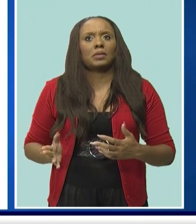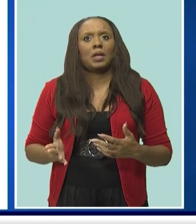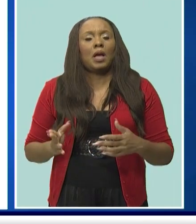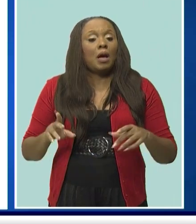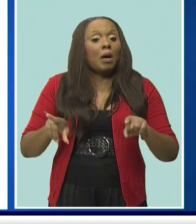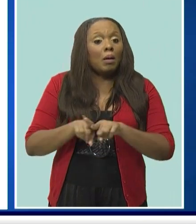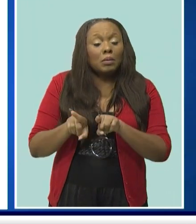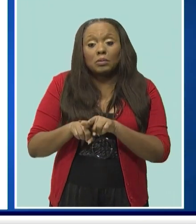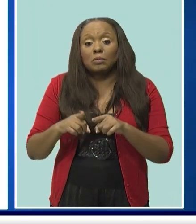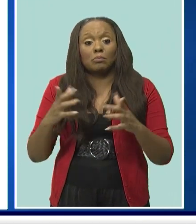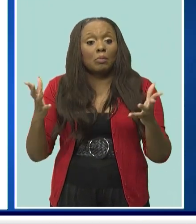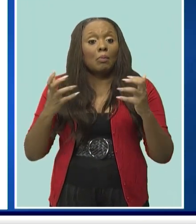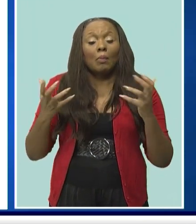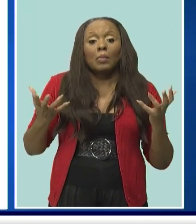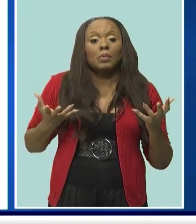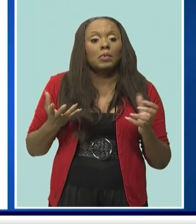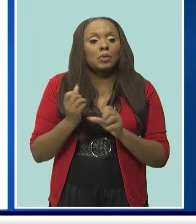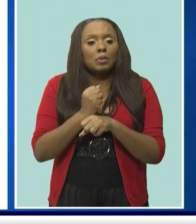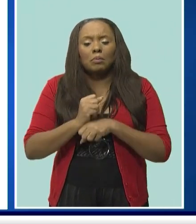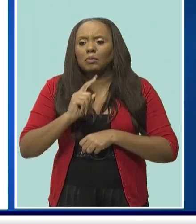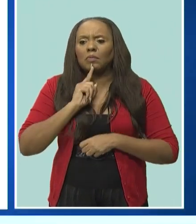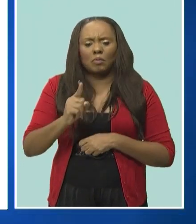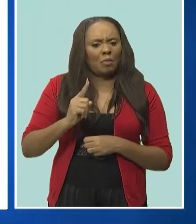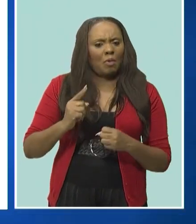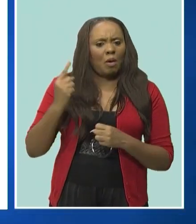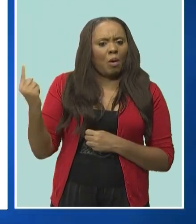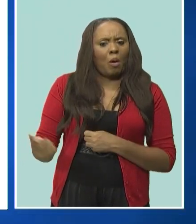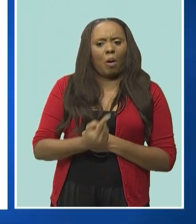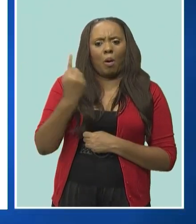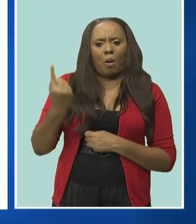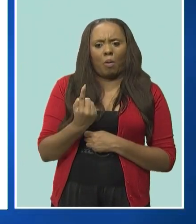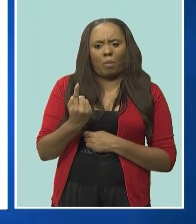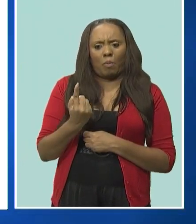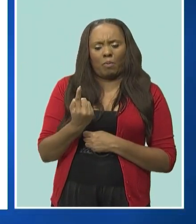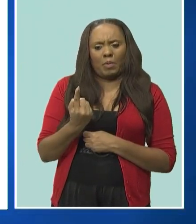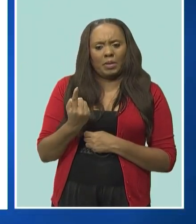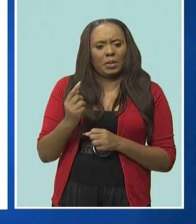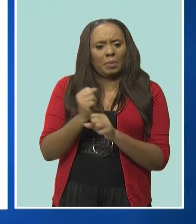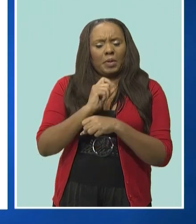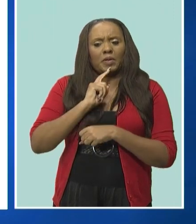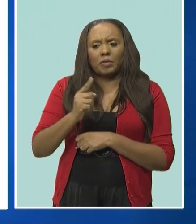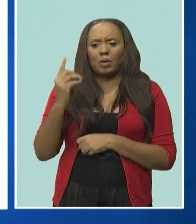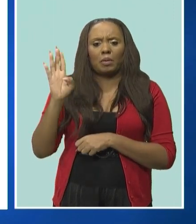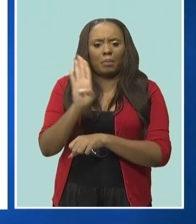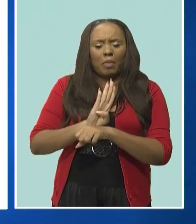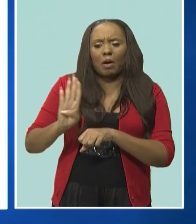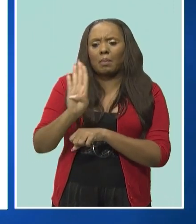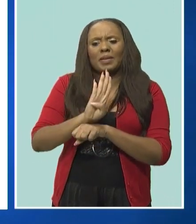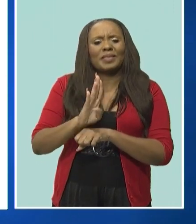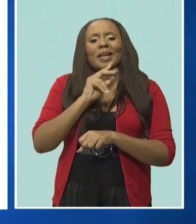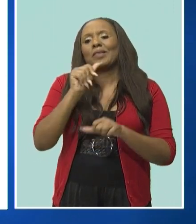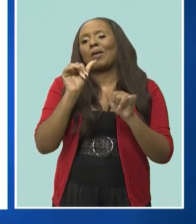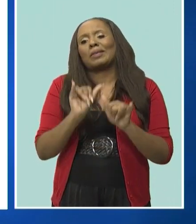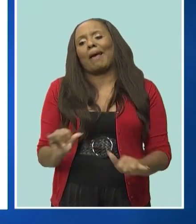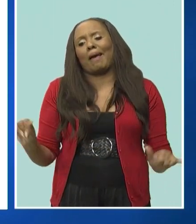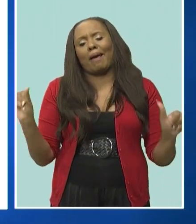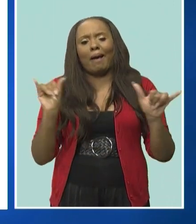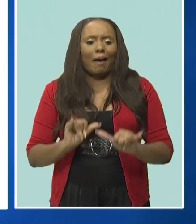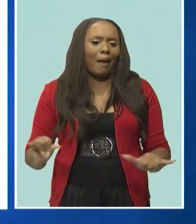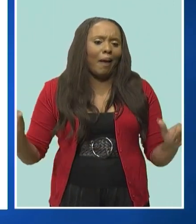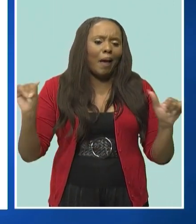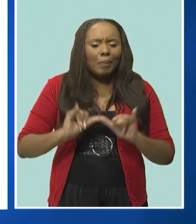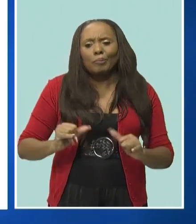prong of the approach as well is to really always keep Barbados in a state of evolution. So you don't ever want to stay stagnant in what you're offering